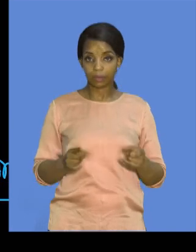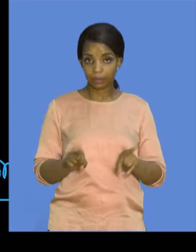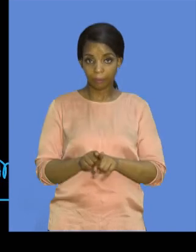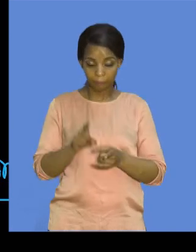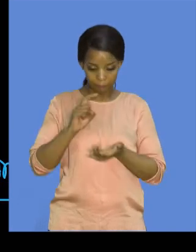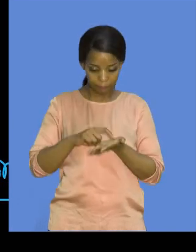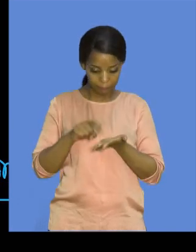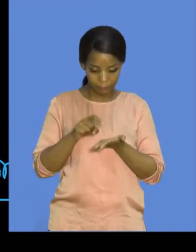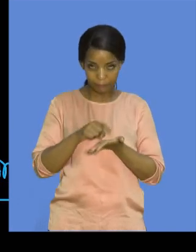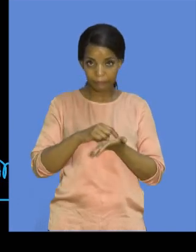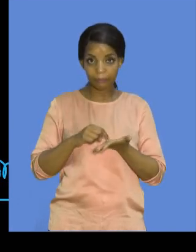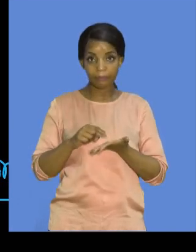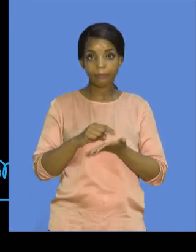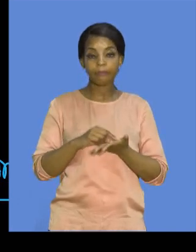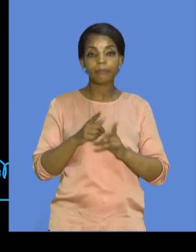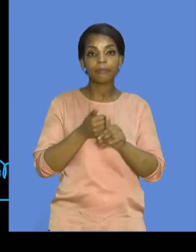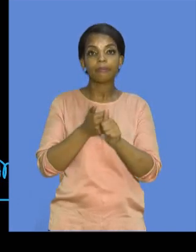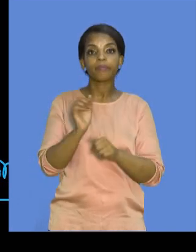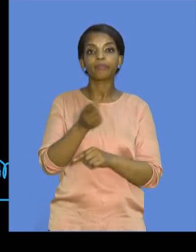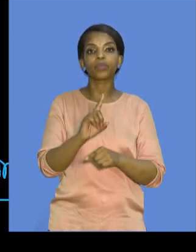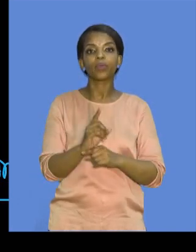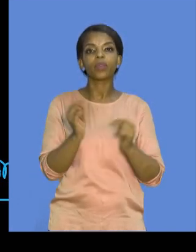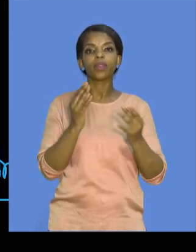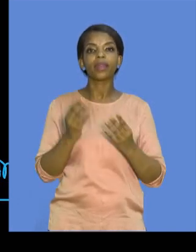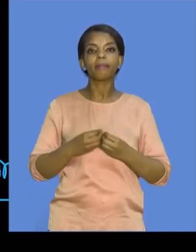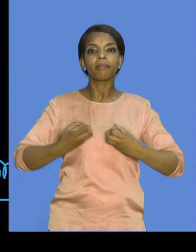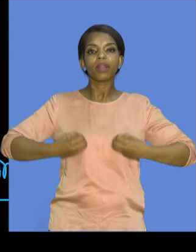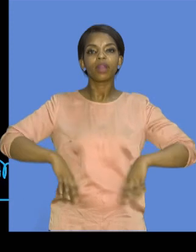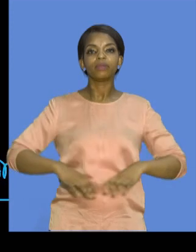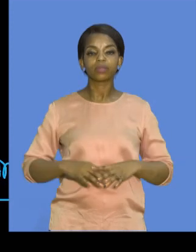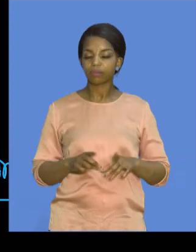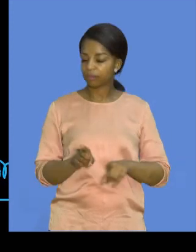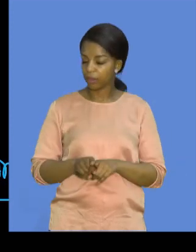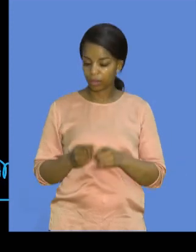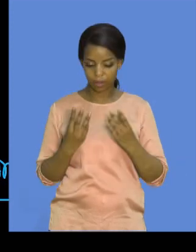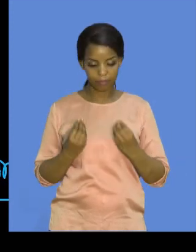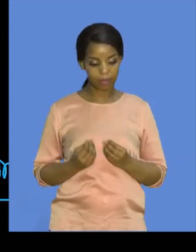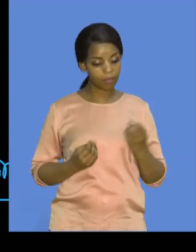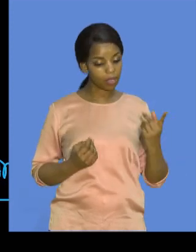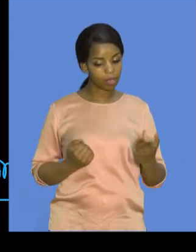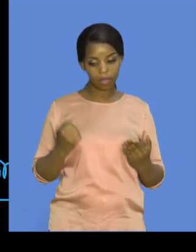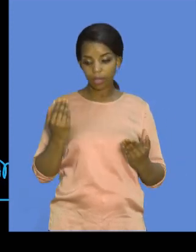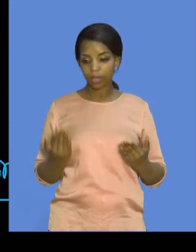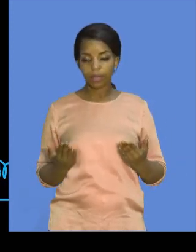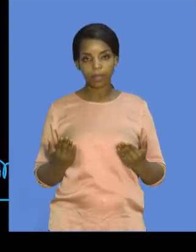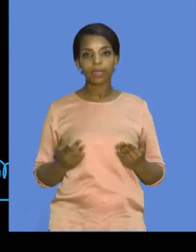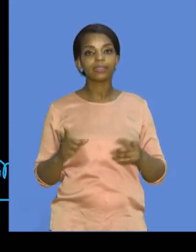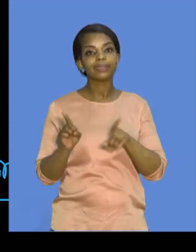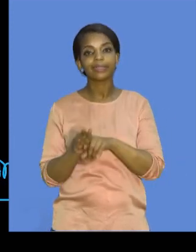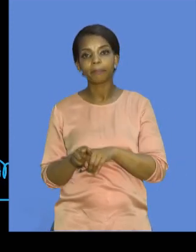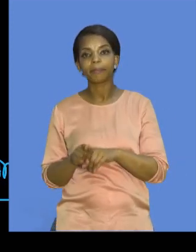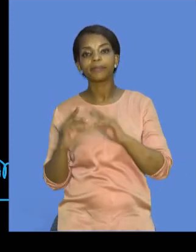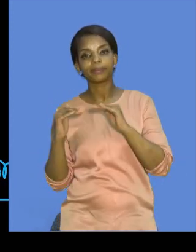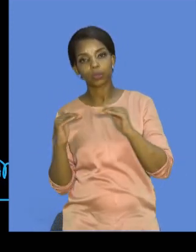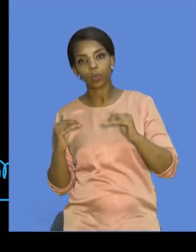same calculation based on the number of electrons lost by Q2, you'd actually get the same because the number of electrons lost is